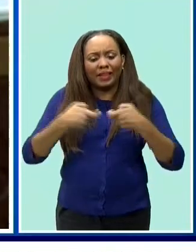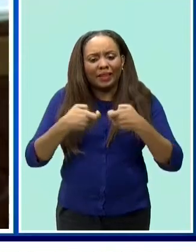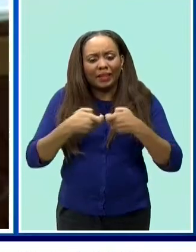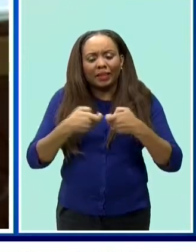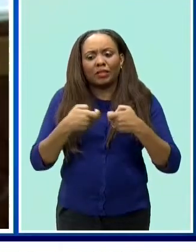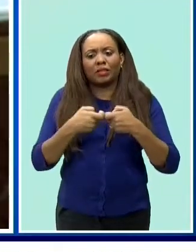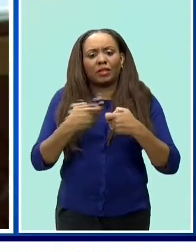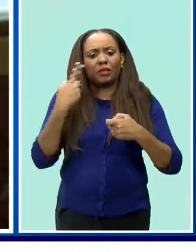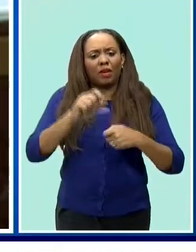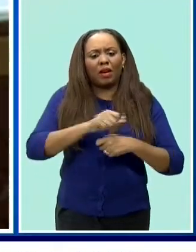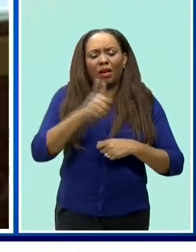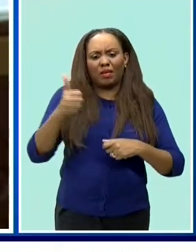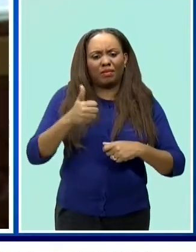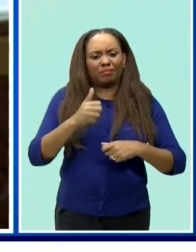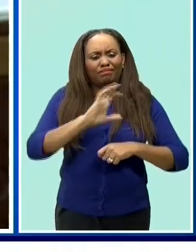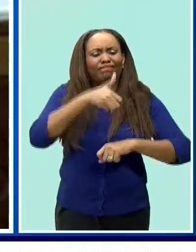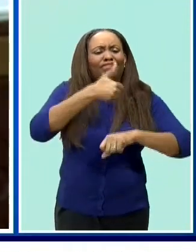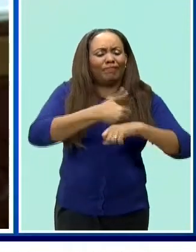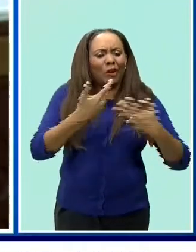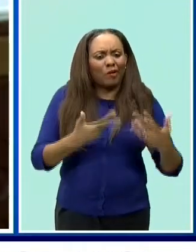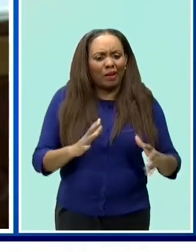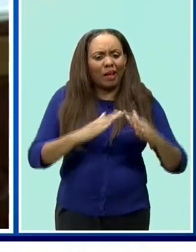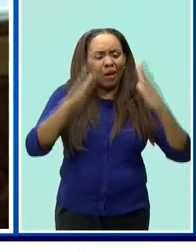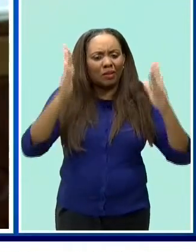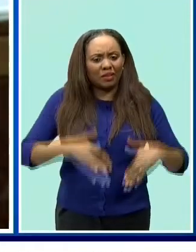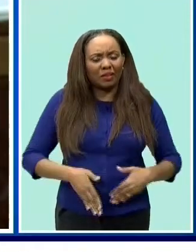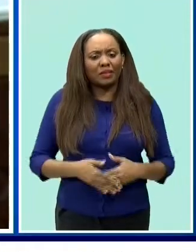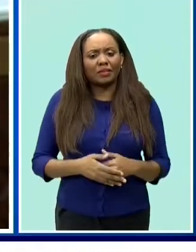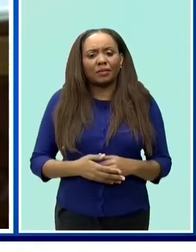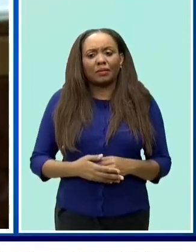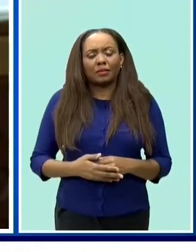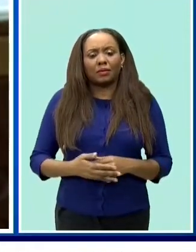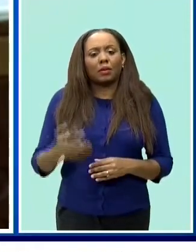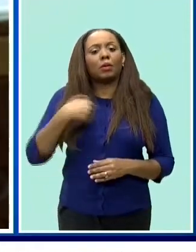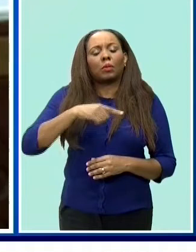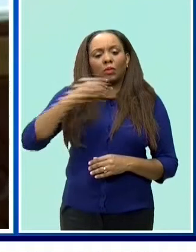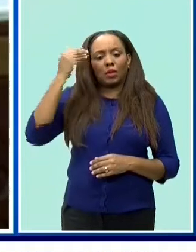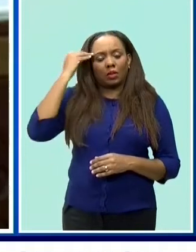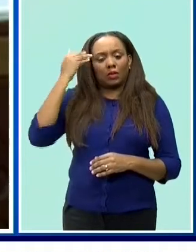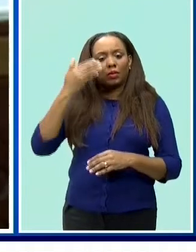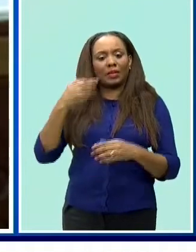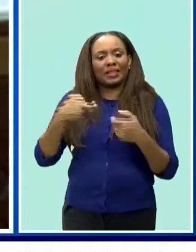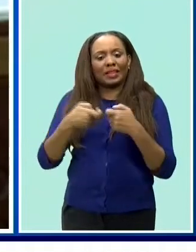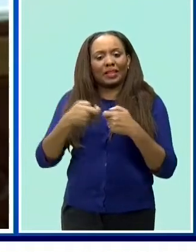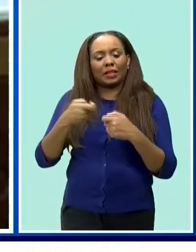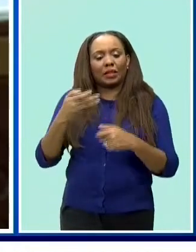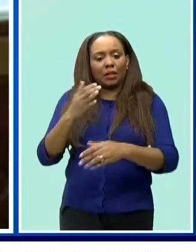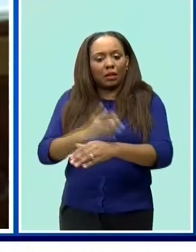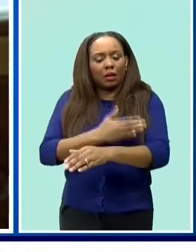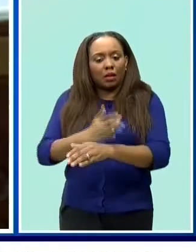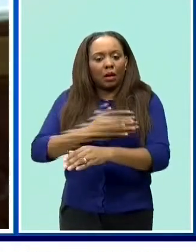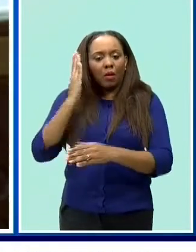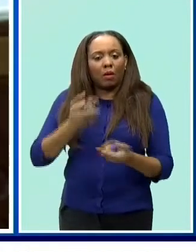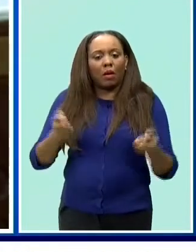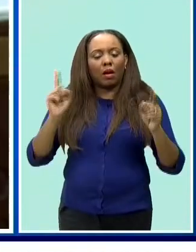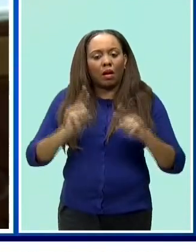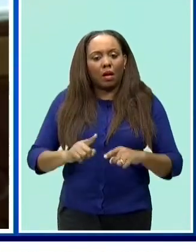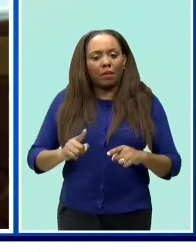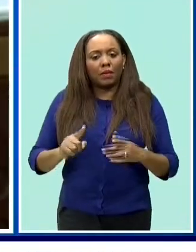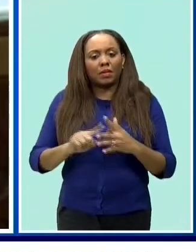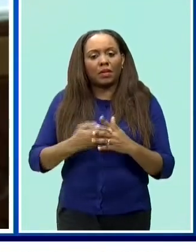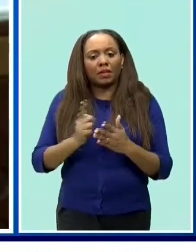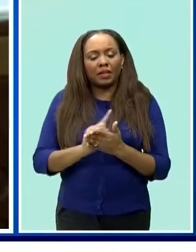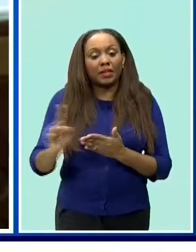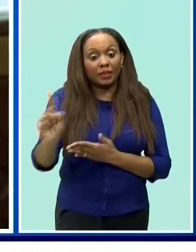I know maybe in a week's time or so that electrical upgrade will happen.